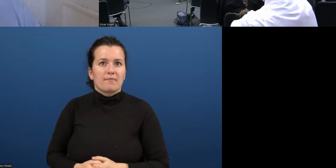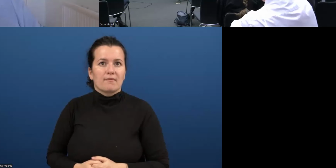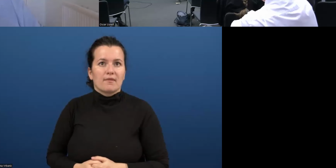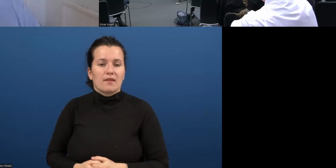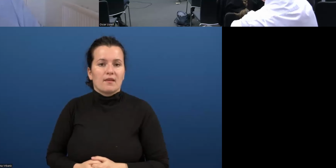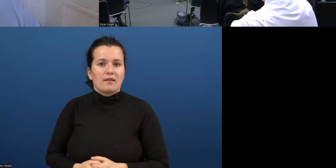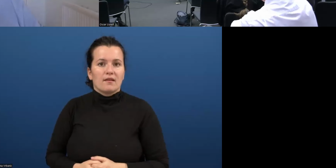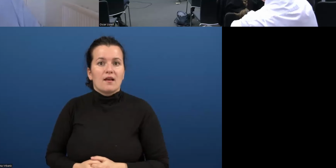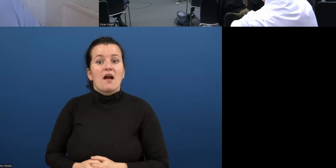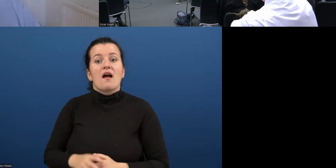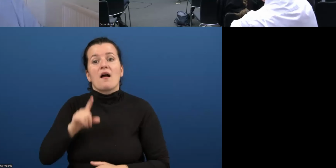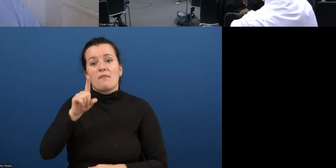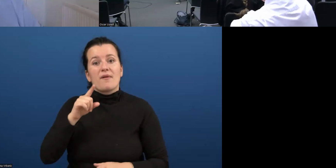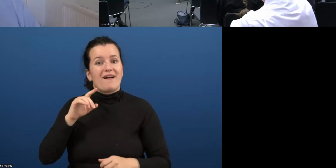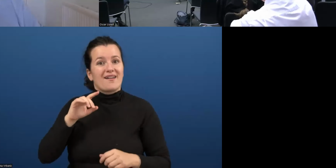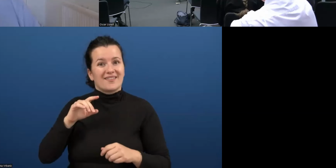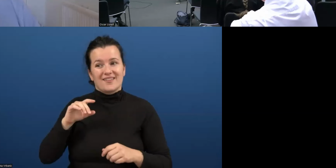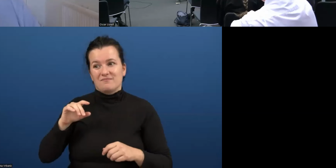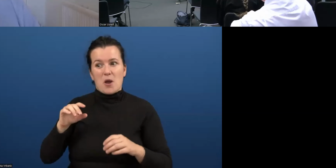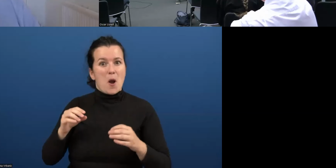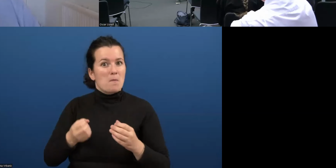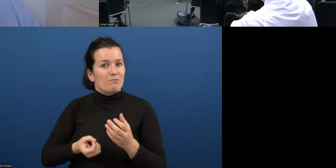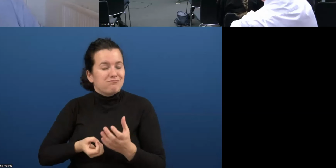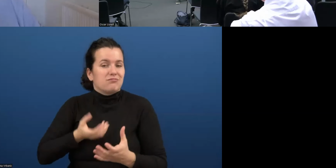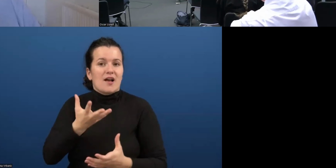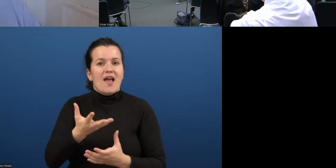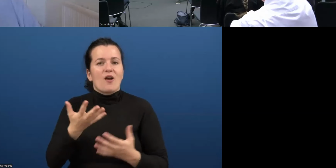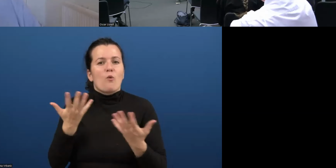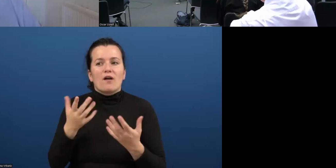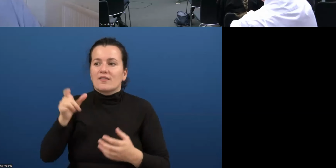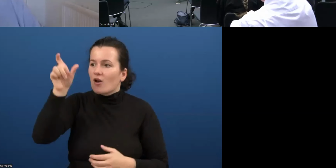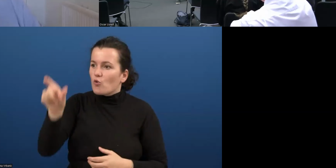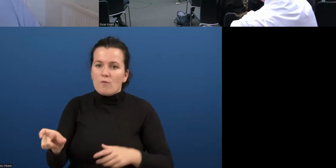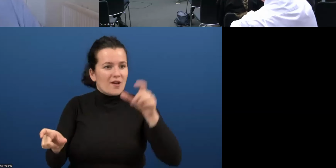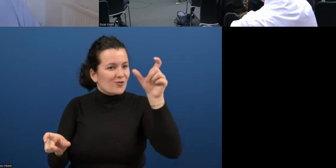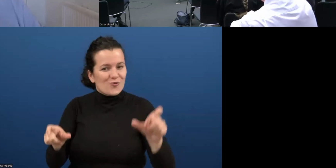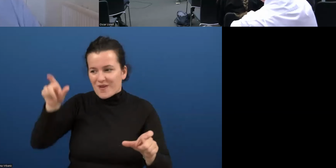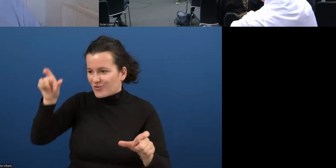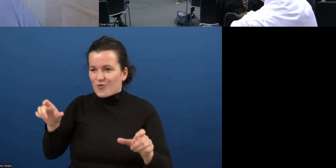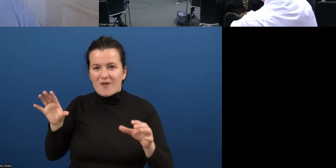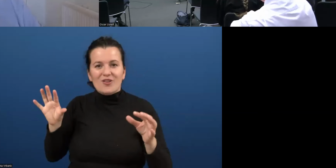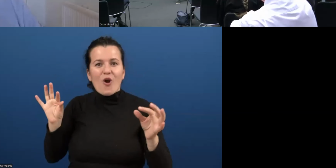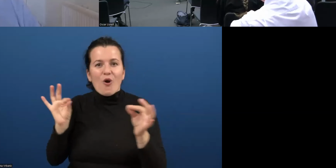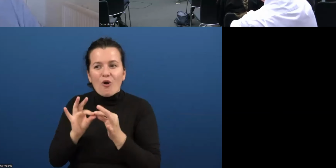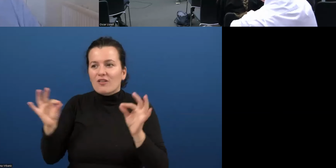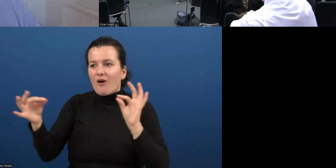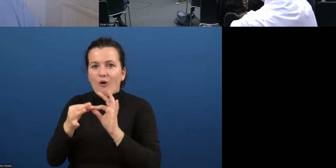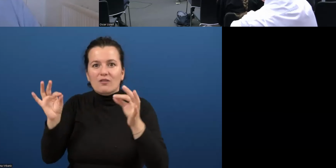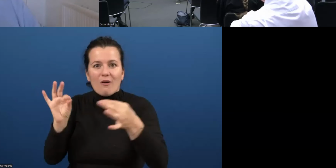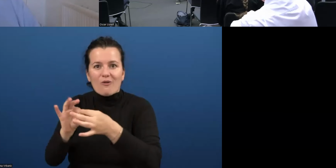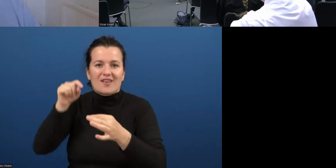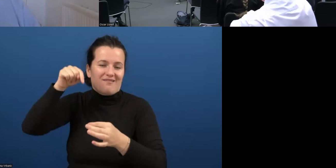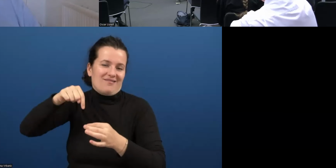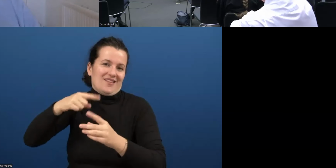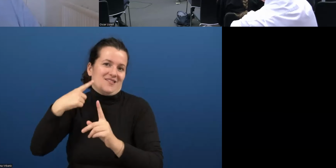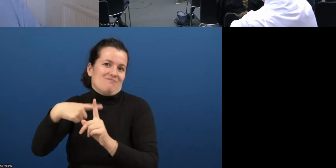interaction. And so I think that we'll find that our technology, AI technology, in that particular pedagogic instance, is going to be a support rather than the